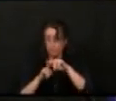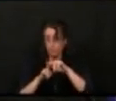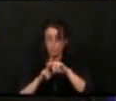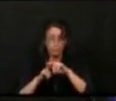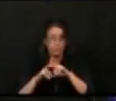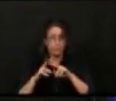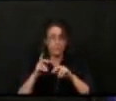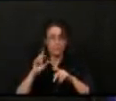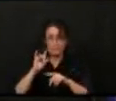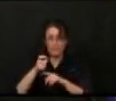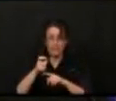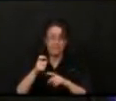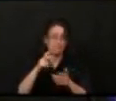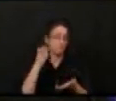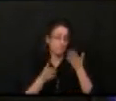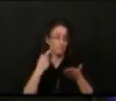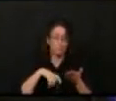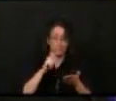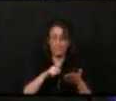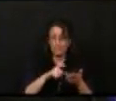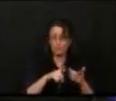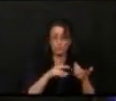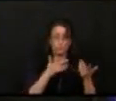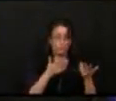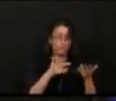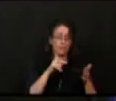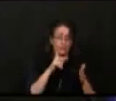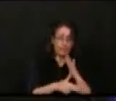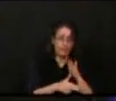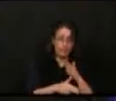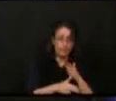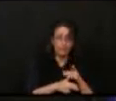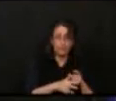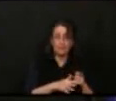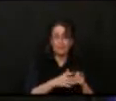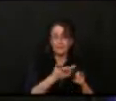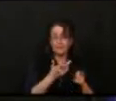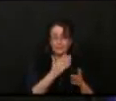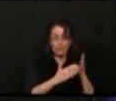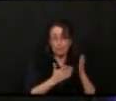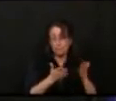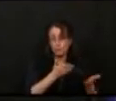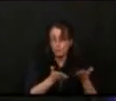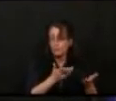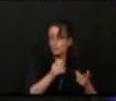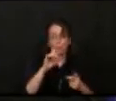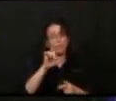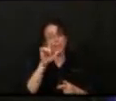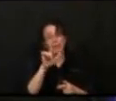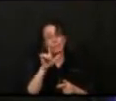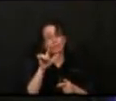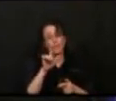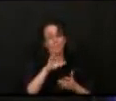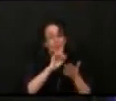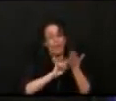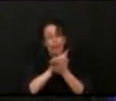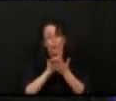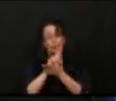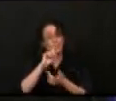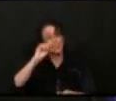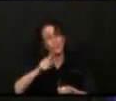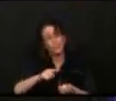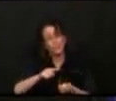services, whether we need to think about cutting library hours. I hate to think about it, but it's something we probably need to